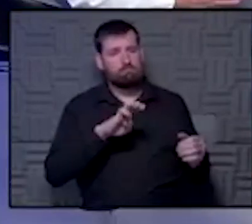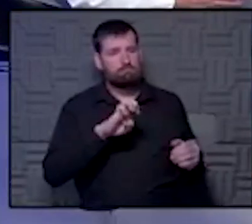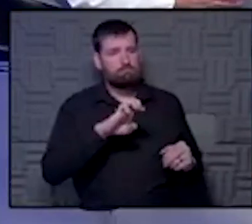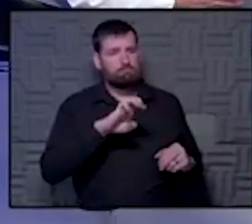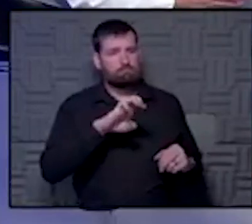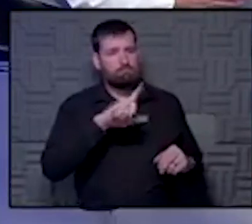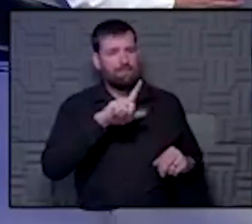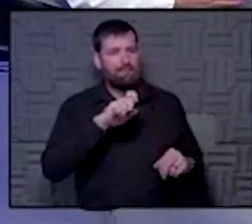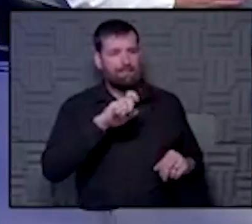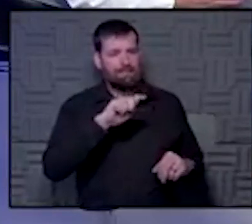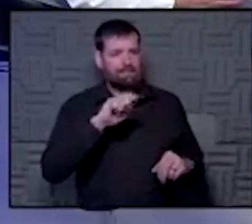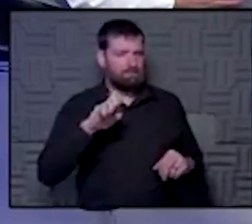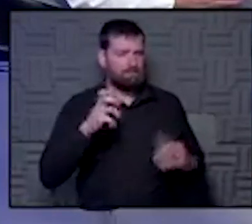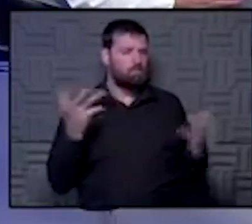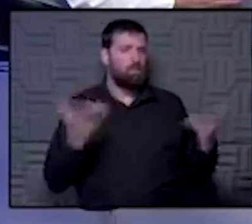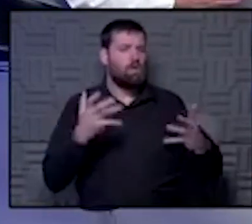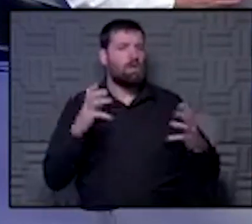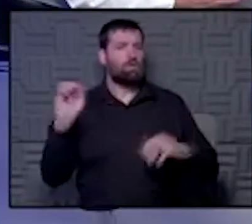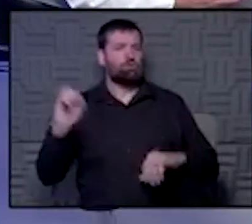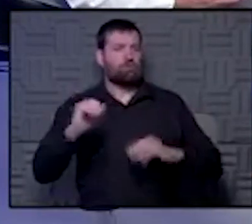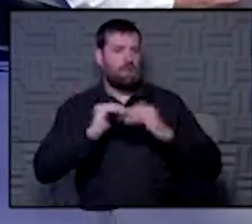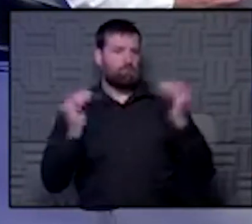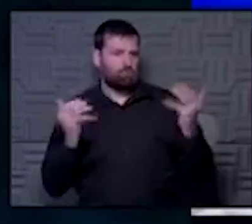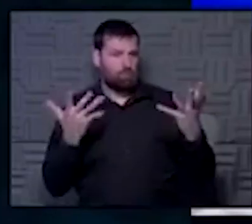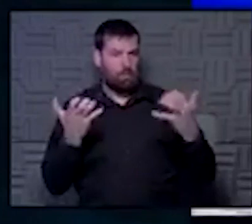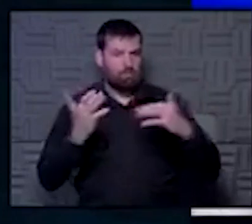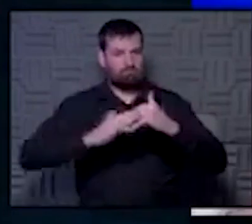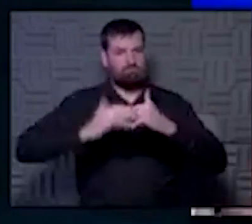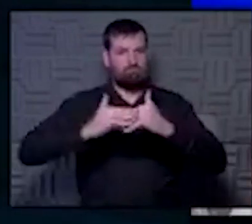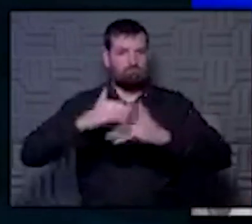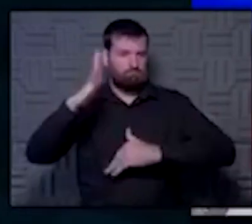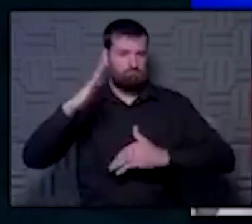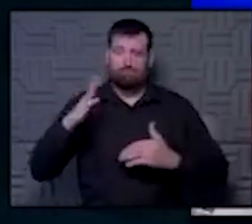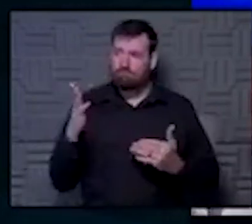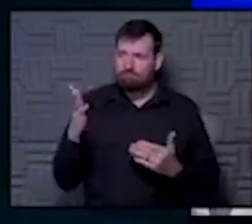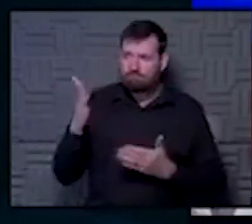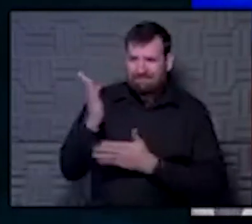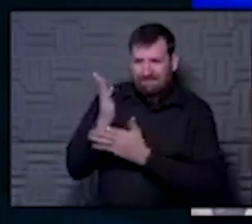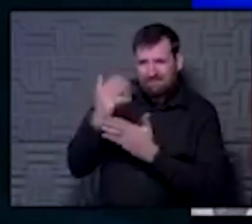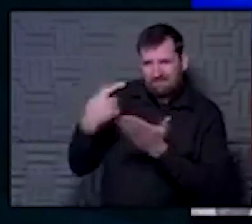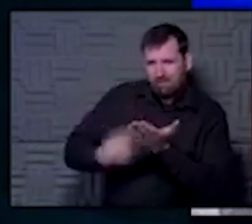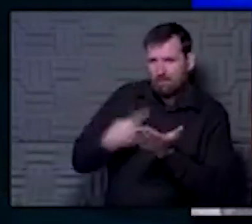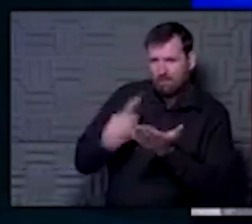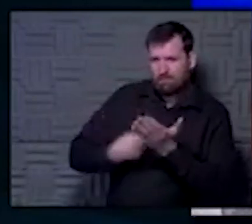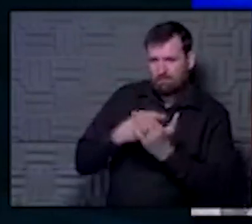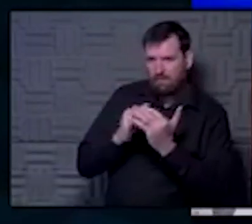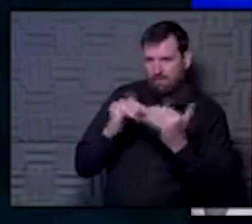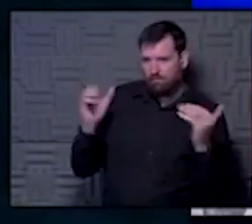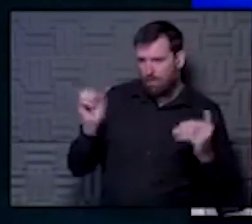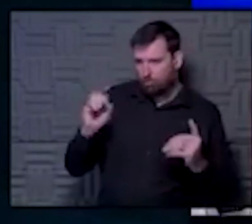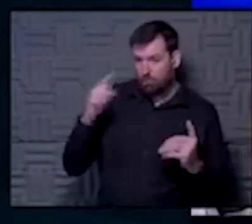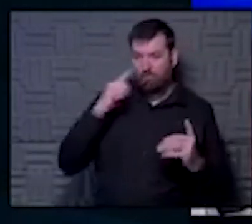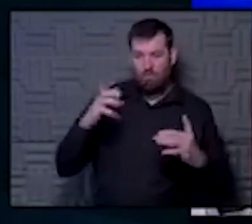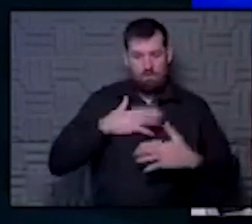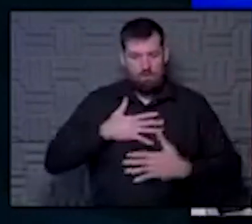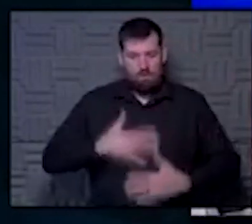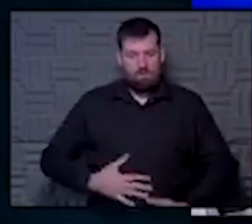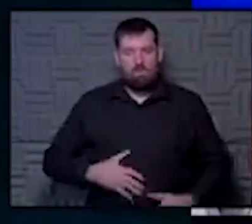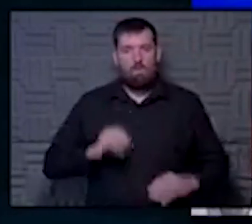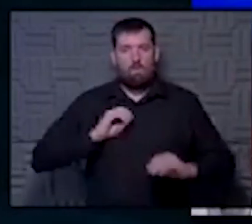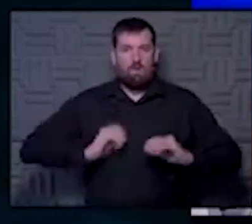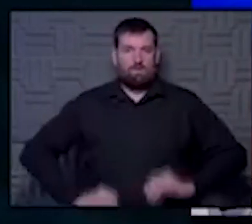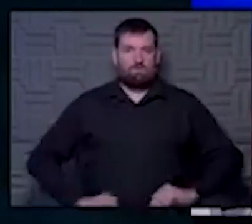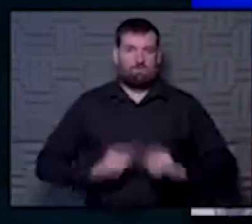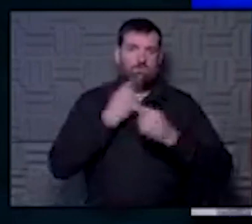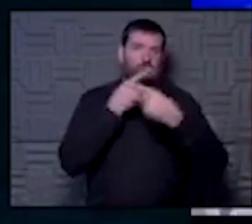what oxygen levels are you looking to keep somebody above? Because sometimes there's a level of oxygen that you need for all your organs to work,